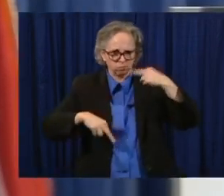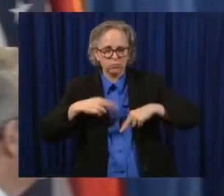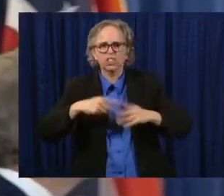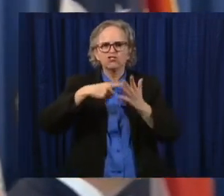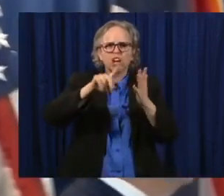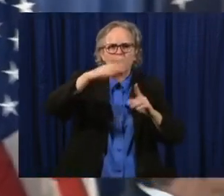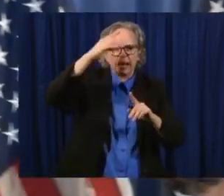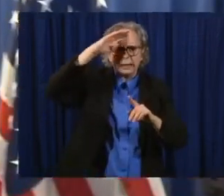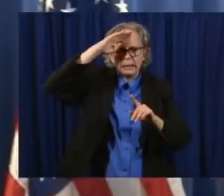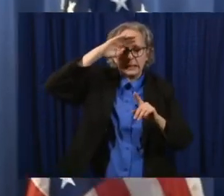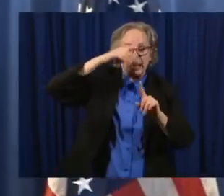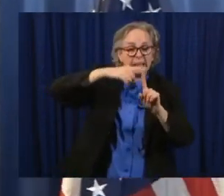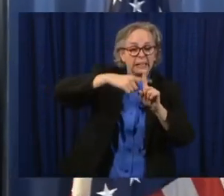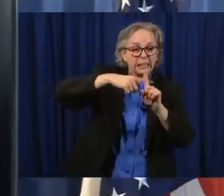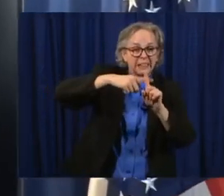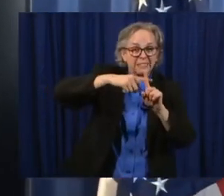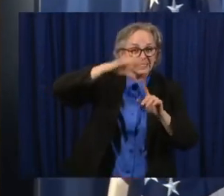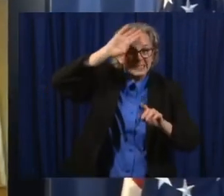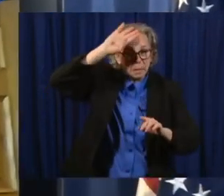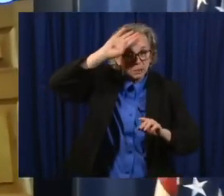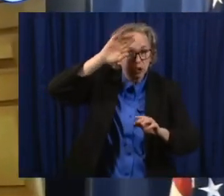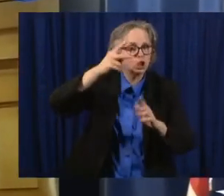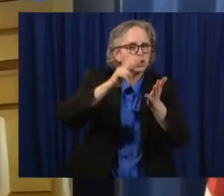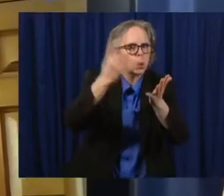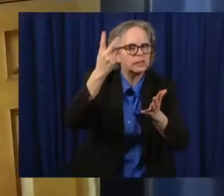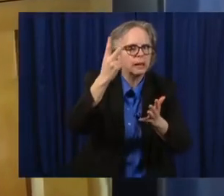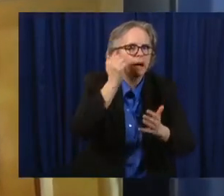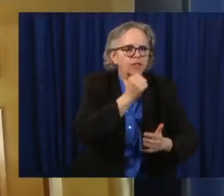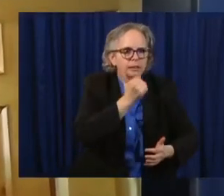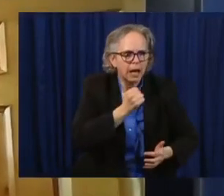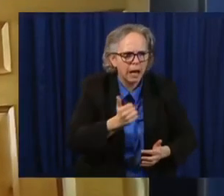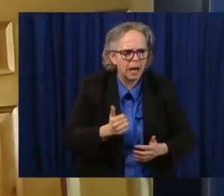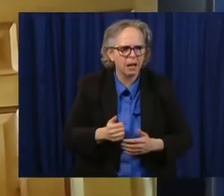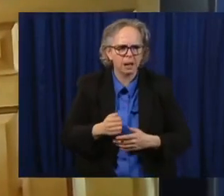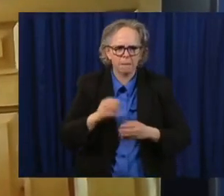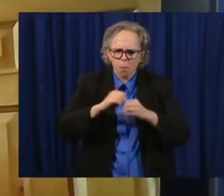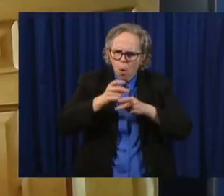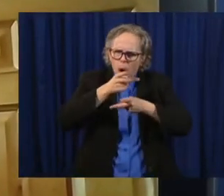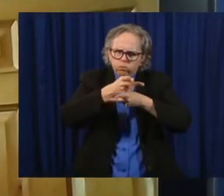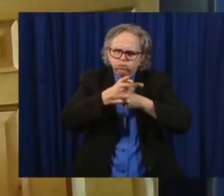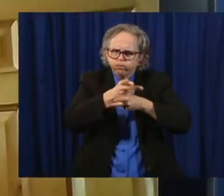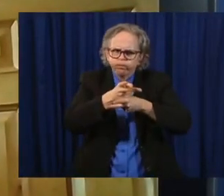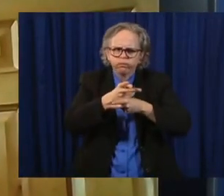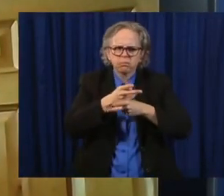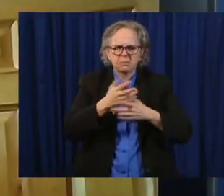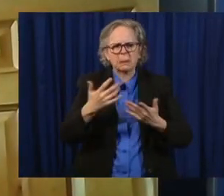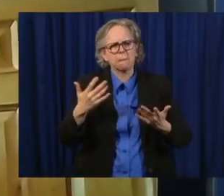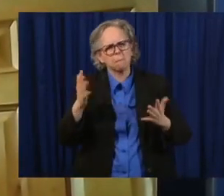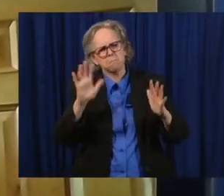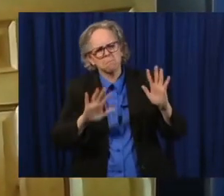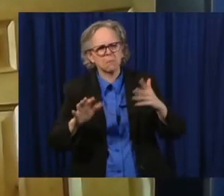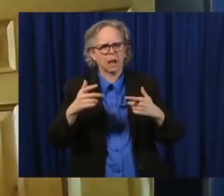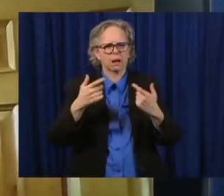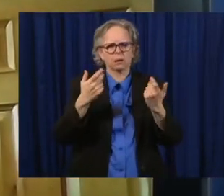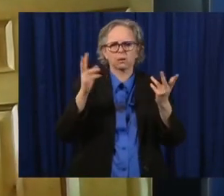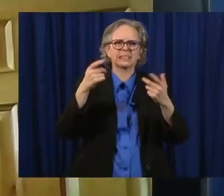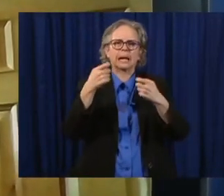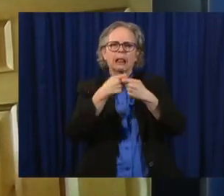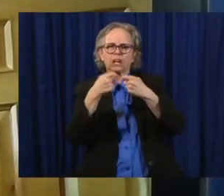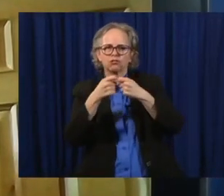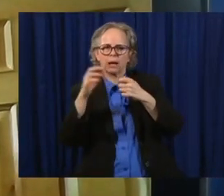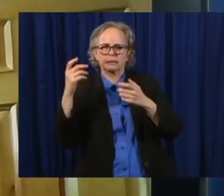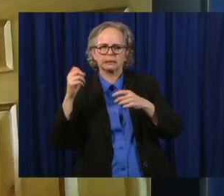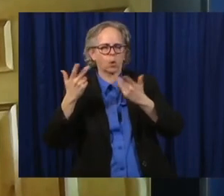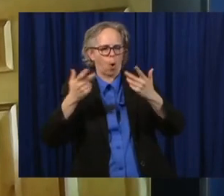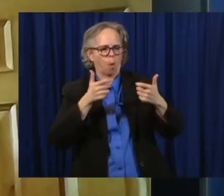There's some monitoring that occurs with that. And generally, that's done electronically at this point, that people can just send a text message